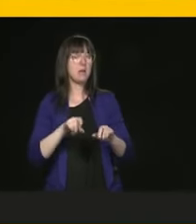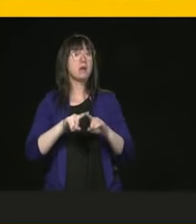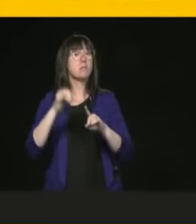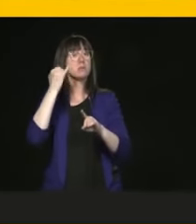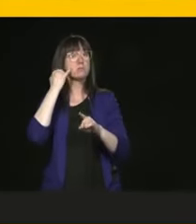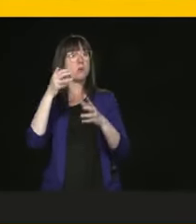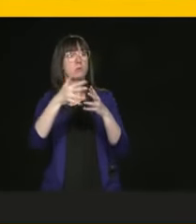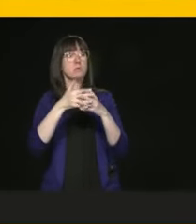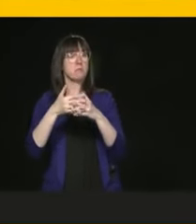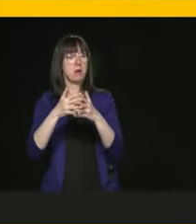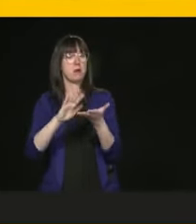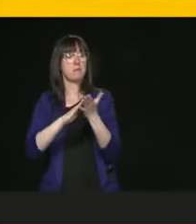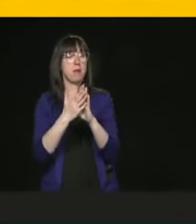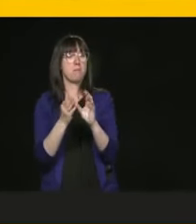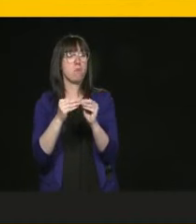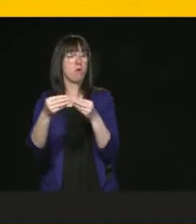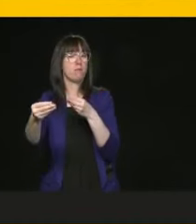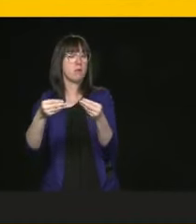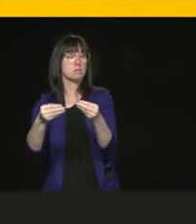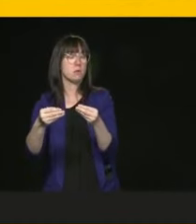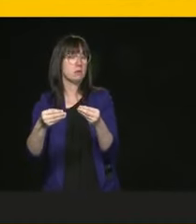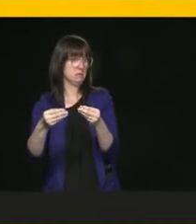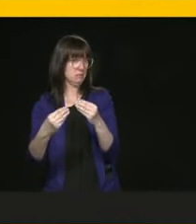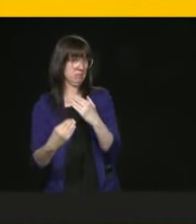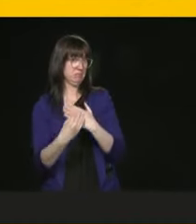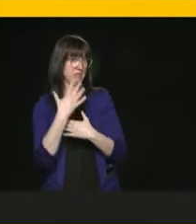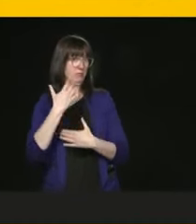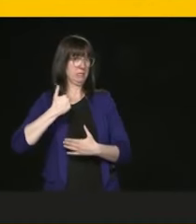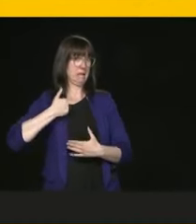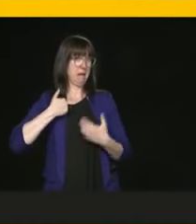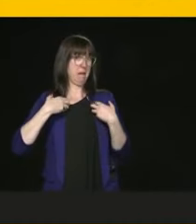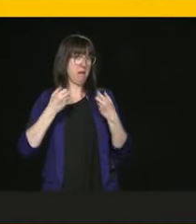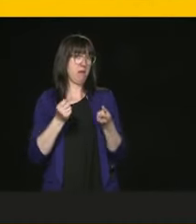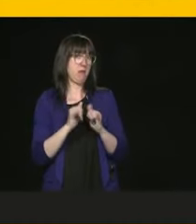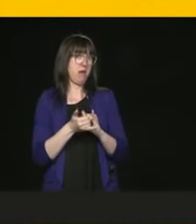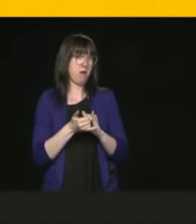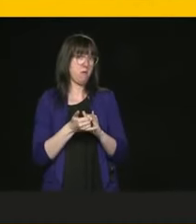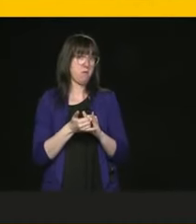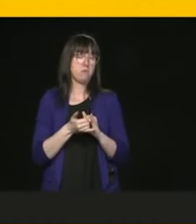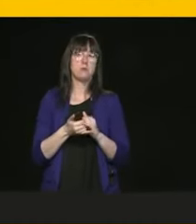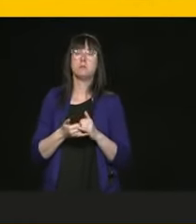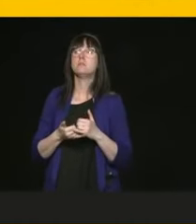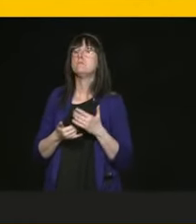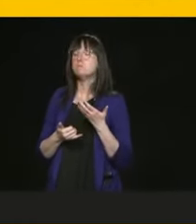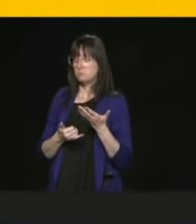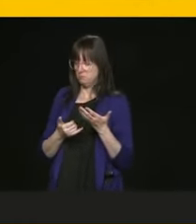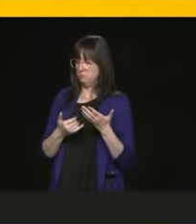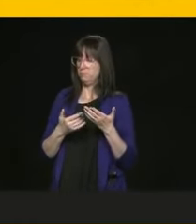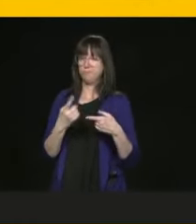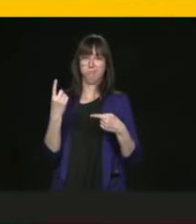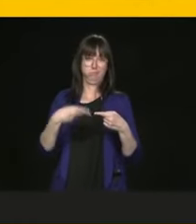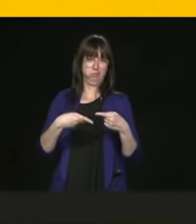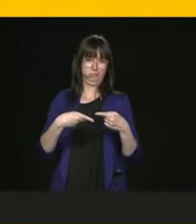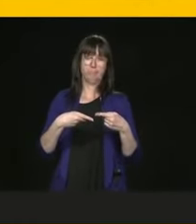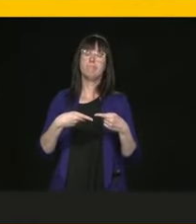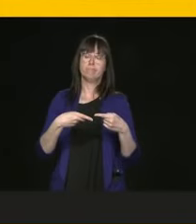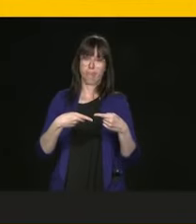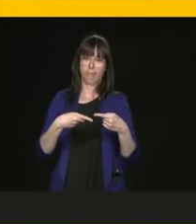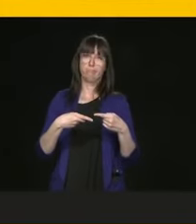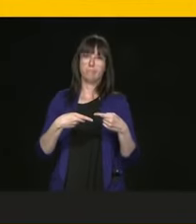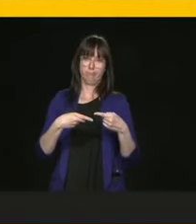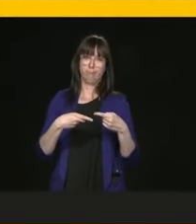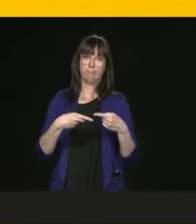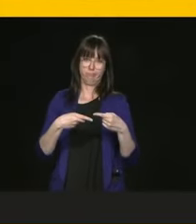in the next few weeks, what kind of health threat does that pose to Canadians? We have the border restrictions in place